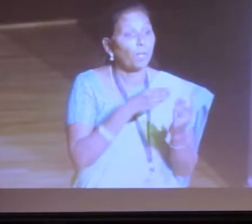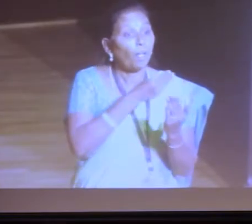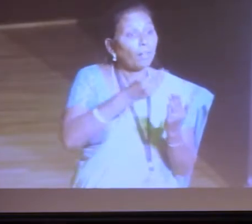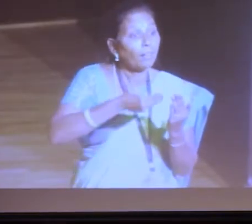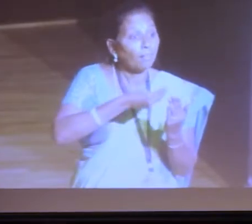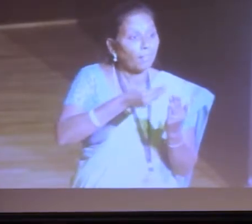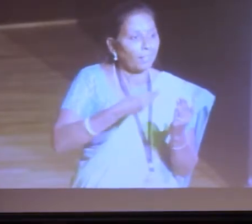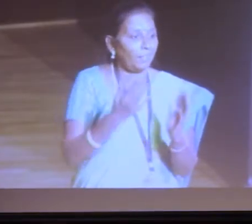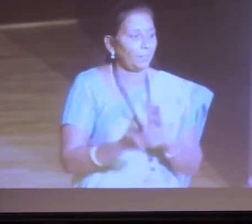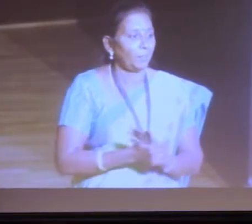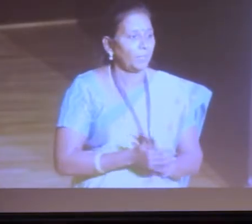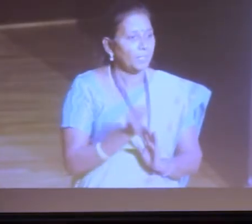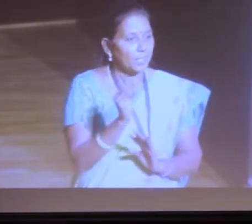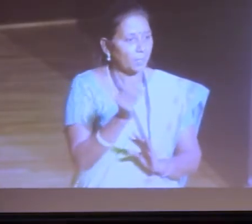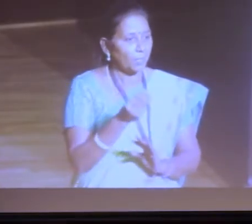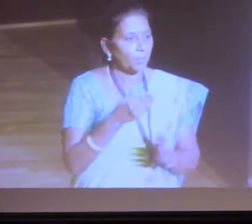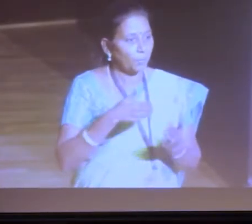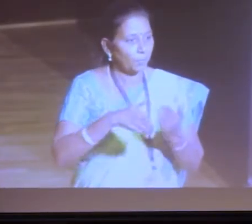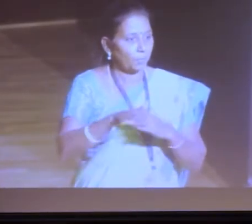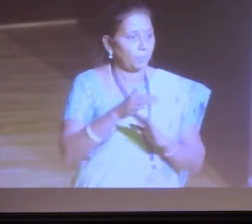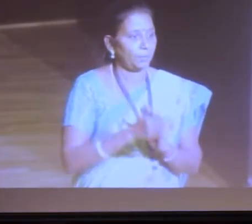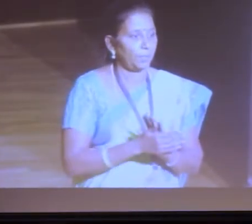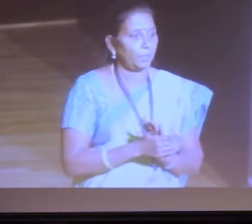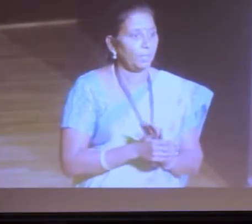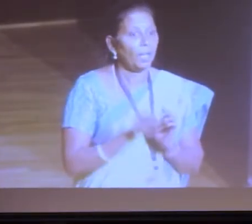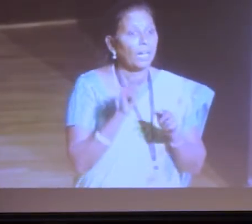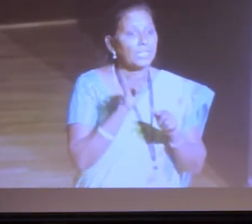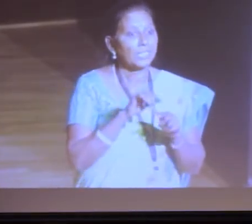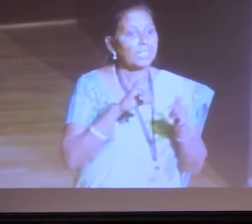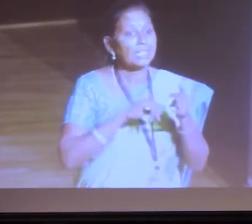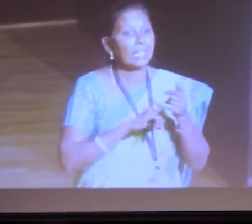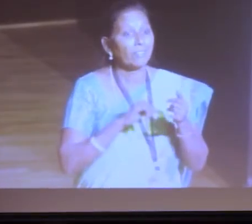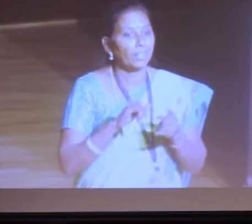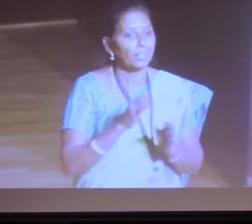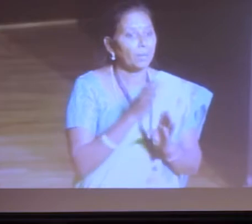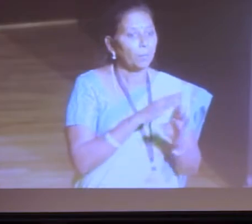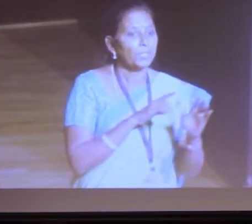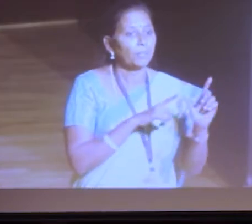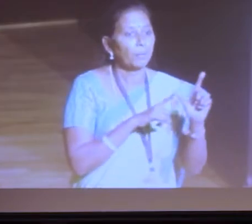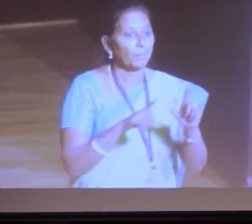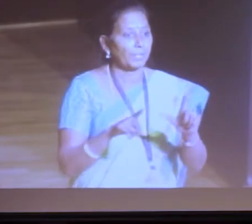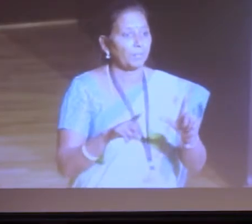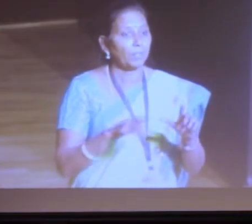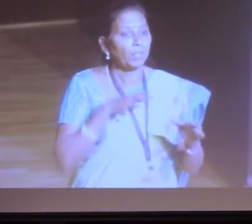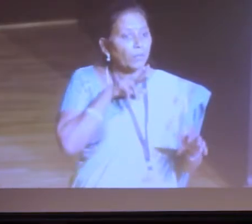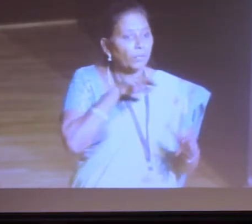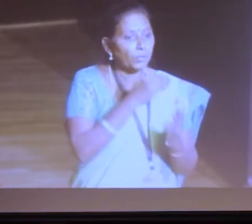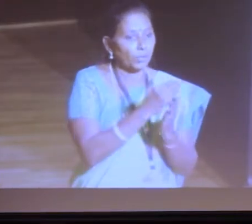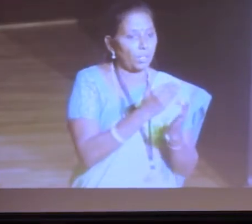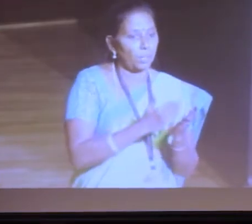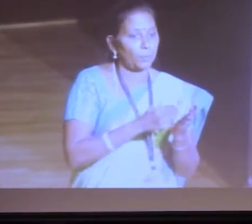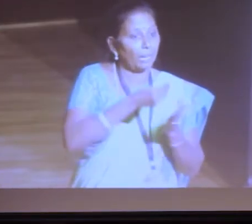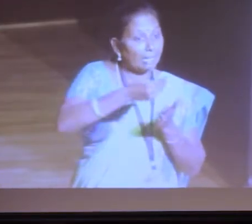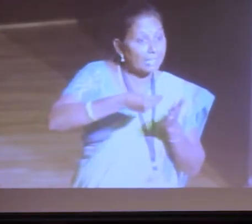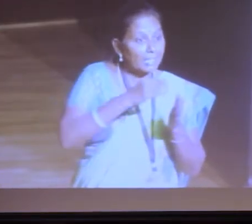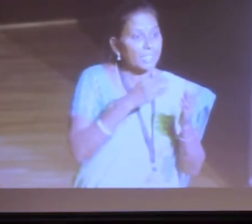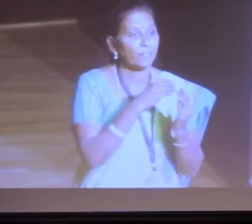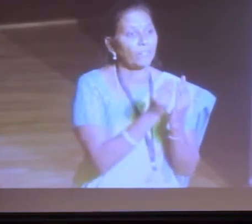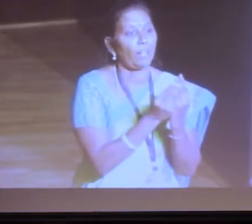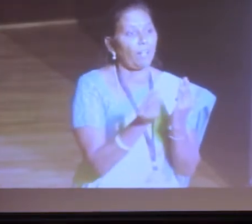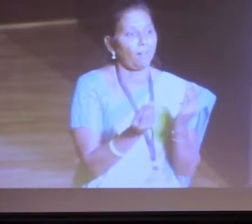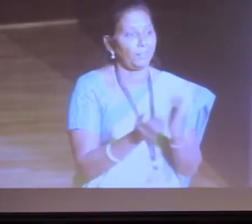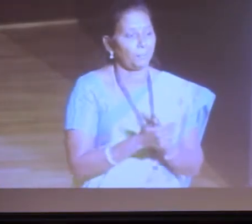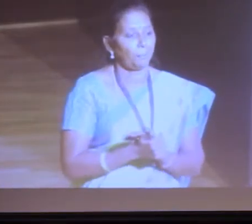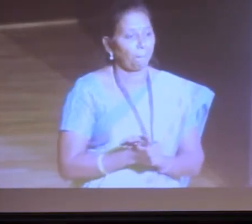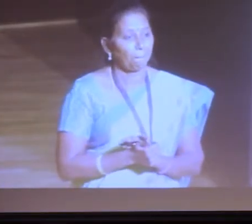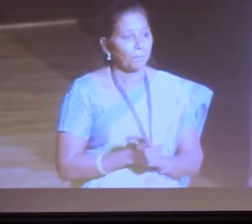okay? Sometime during the Aishwarya and Sylvia, who are part of the Vision Empower team, they will talk about the design of these cards, but we made